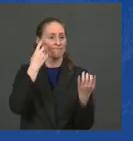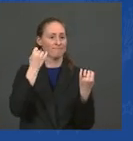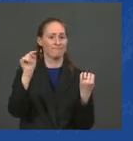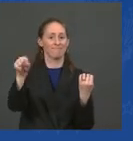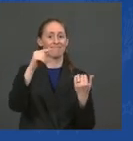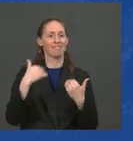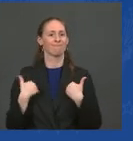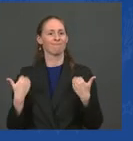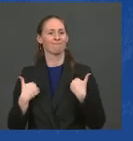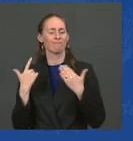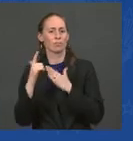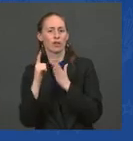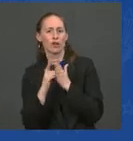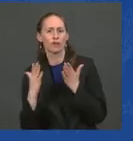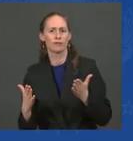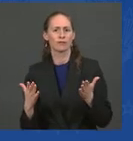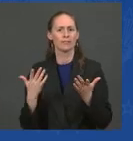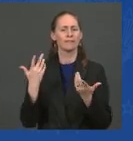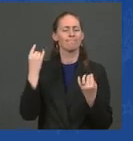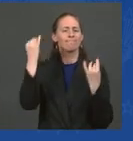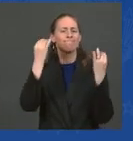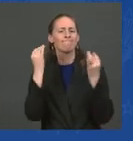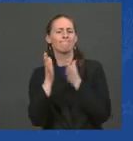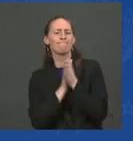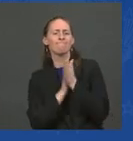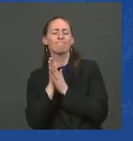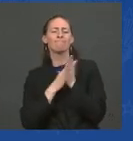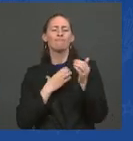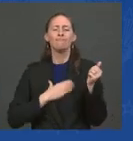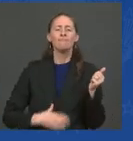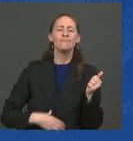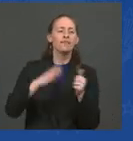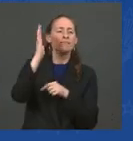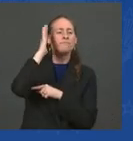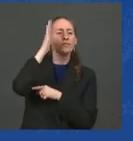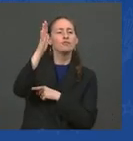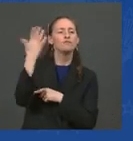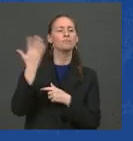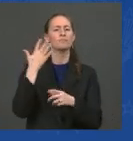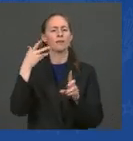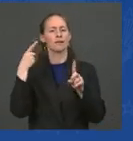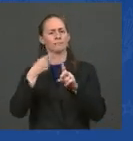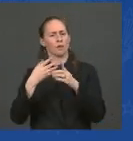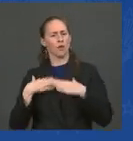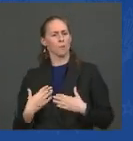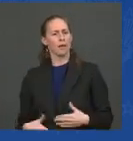a commitment to prioritizing the human impacts of policies.